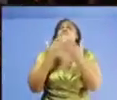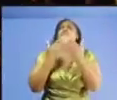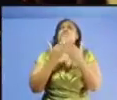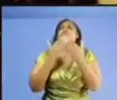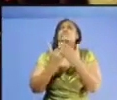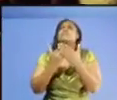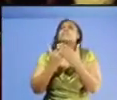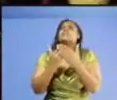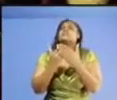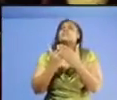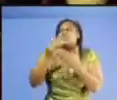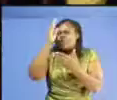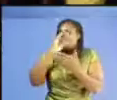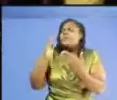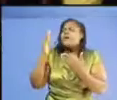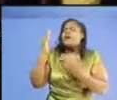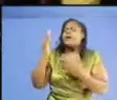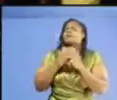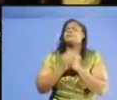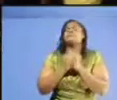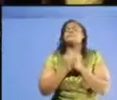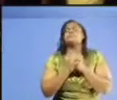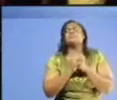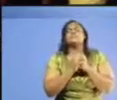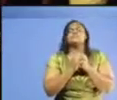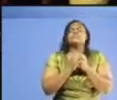goodness of God.